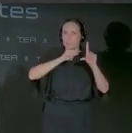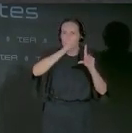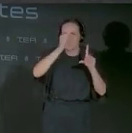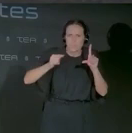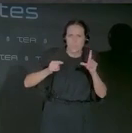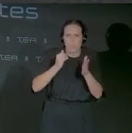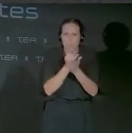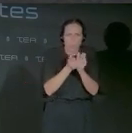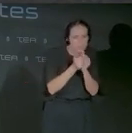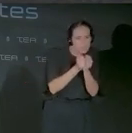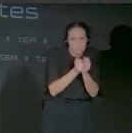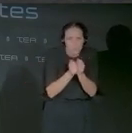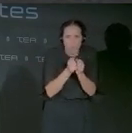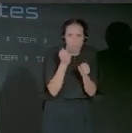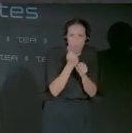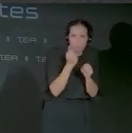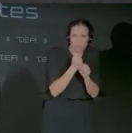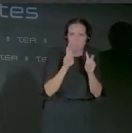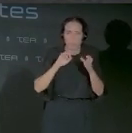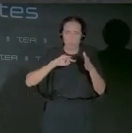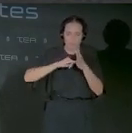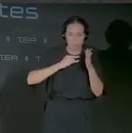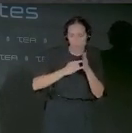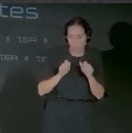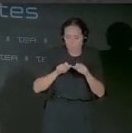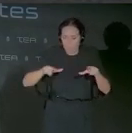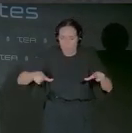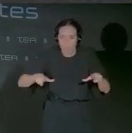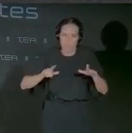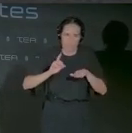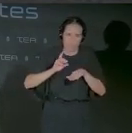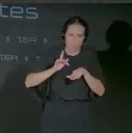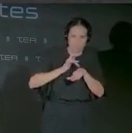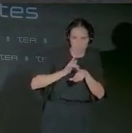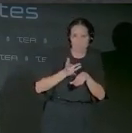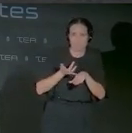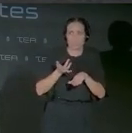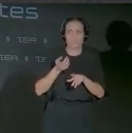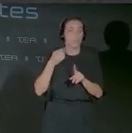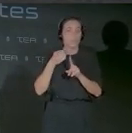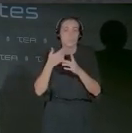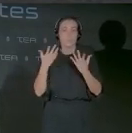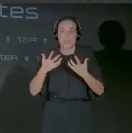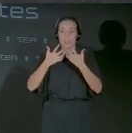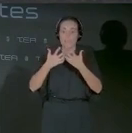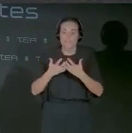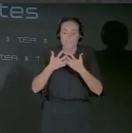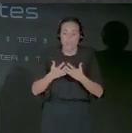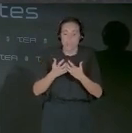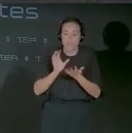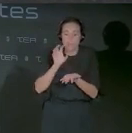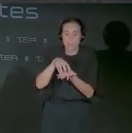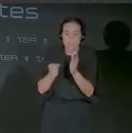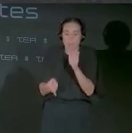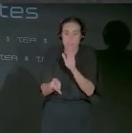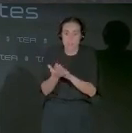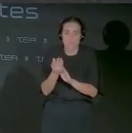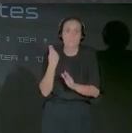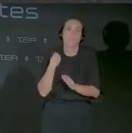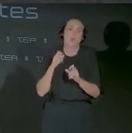Basically, the idea was that you build up your industry, your factory in the computer, and you can map out all